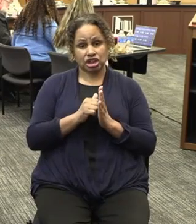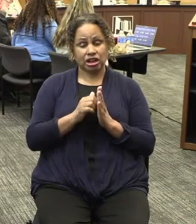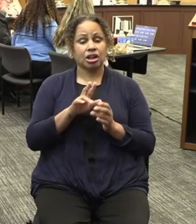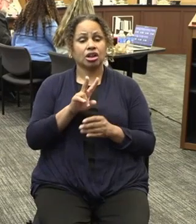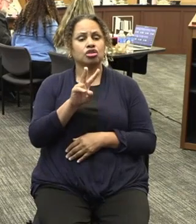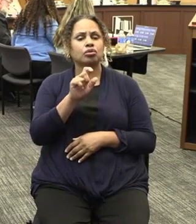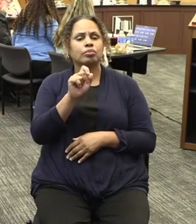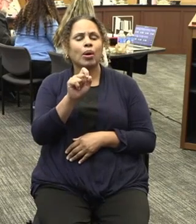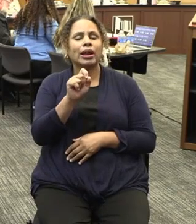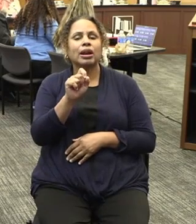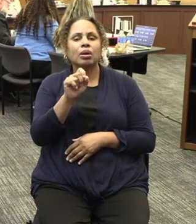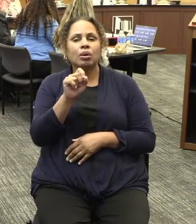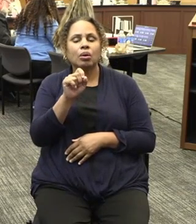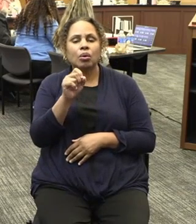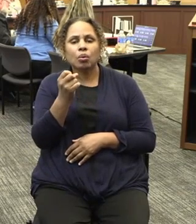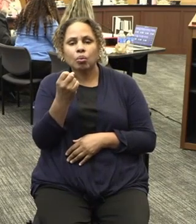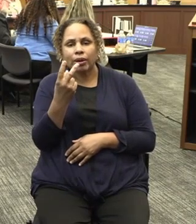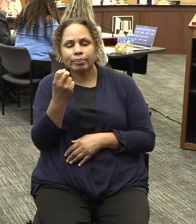2.1.2